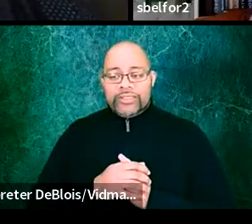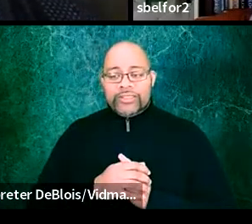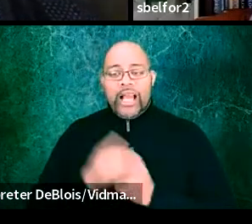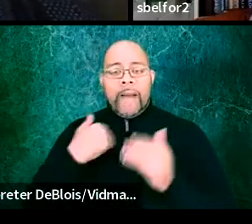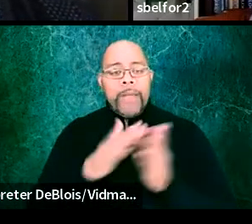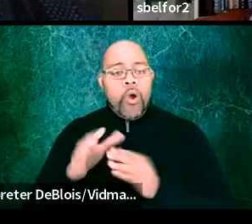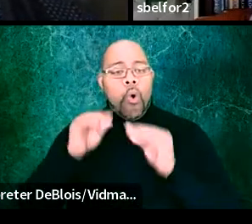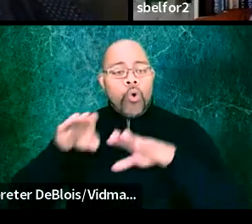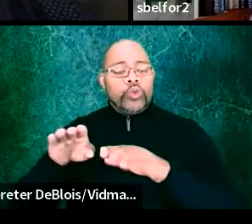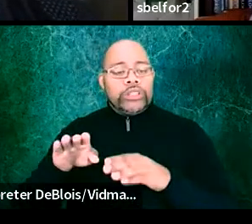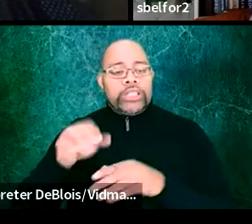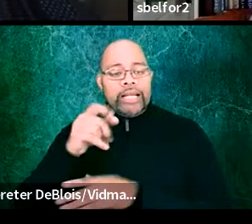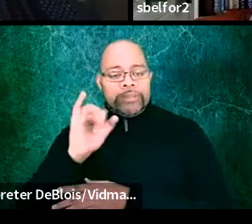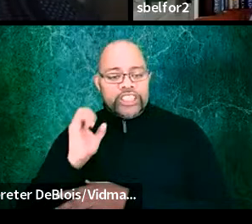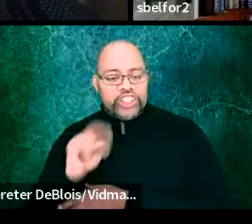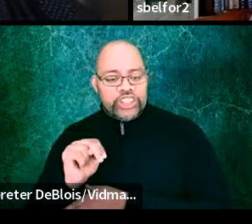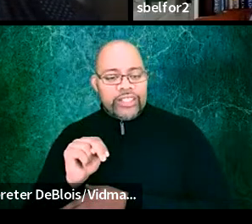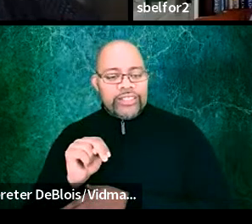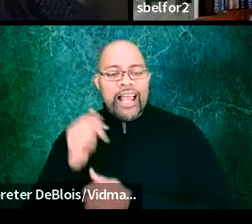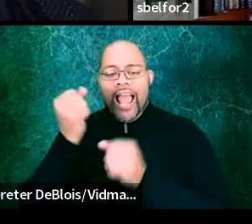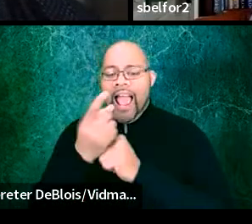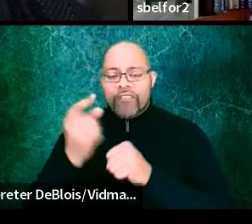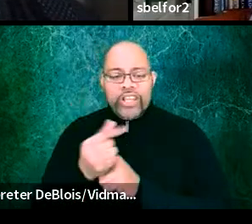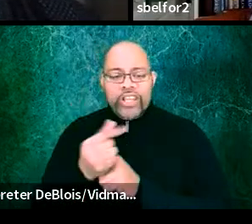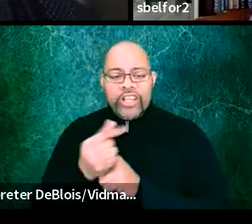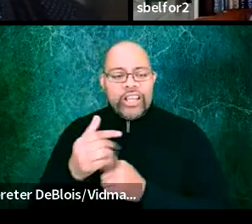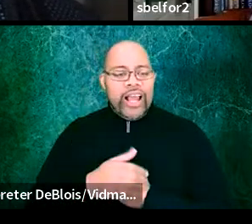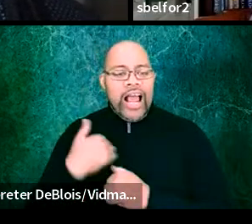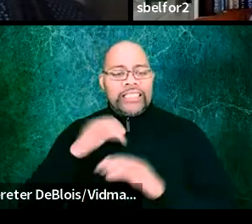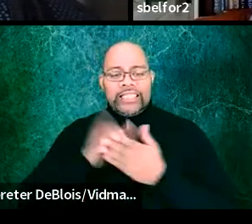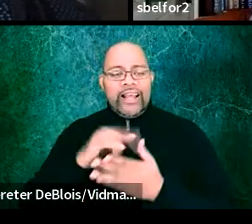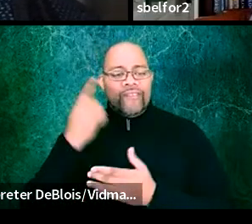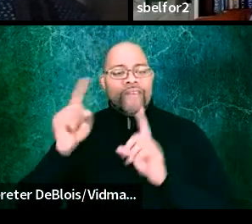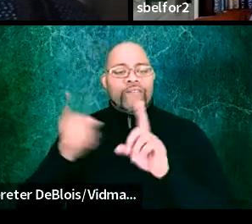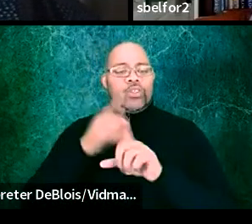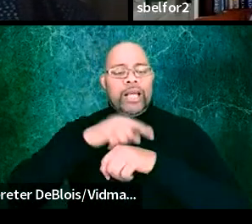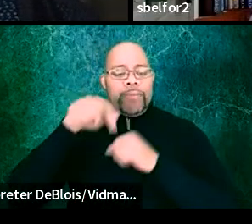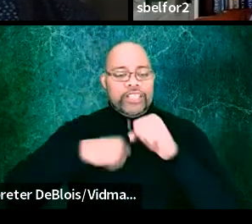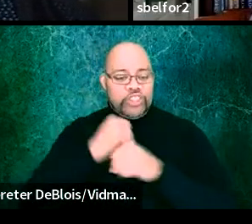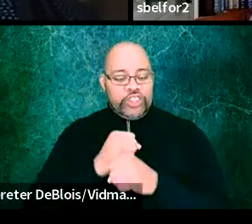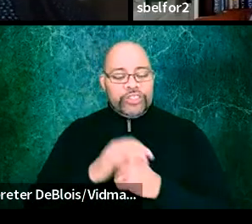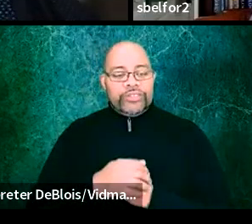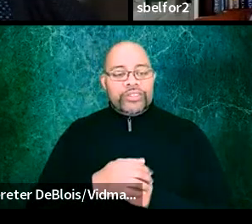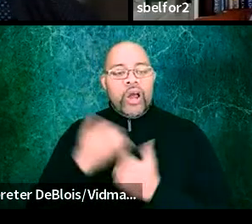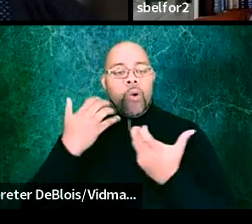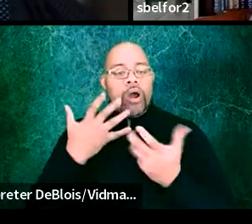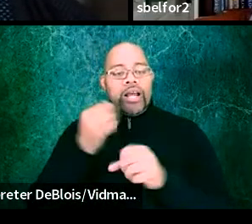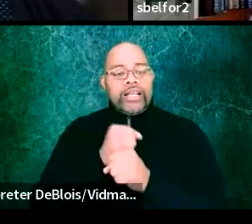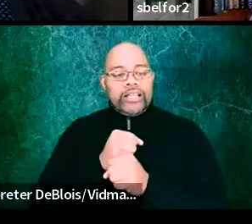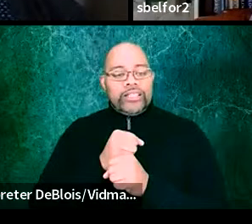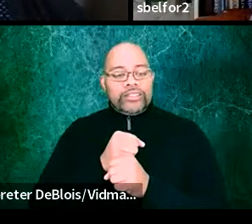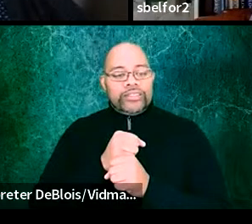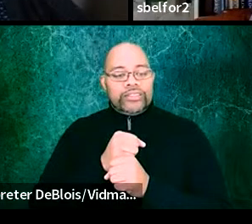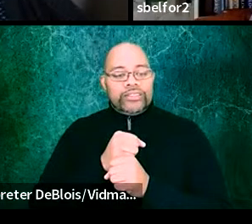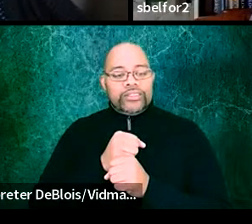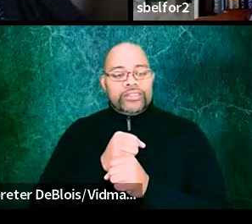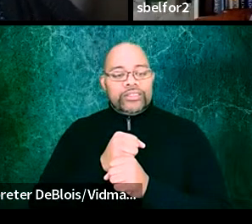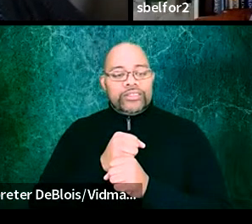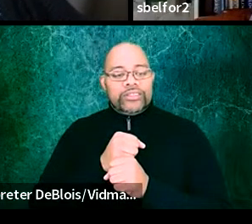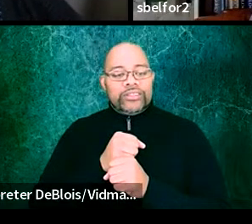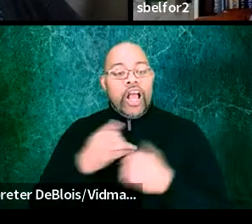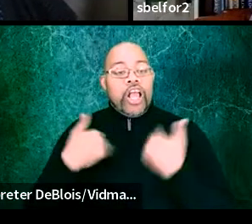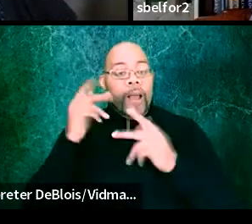planning ocean expeditions every year. I did it for the first time this year, but I want to get